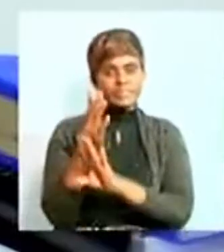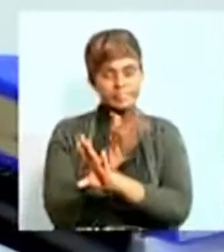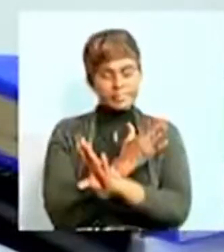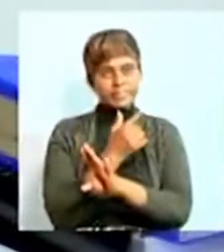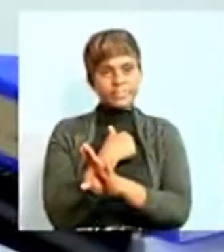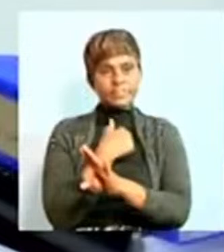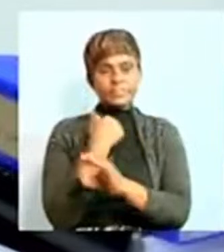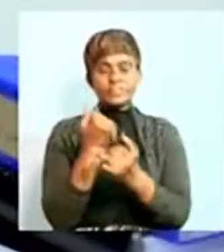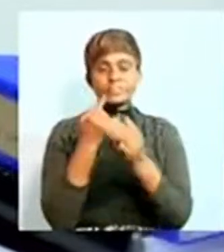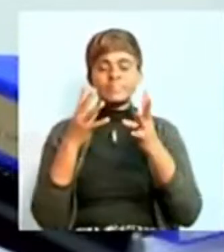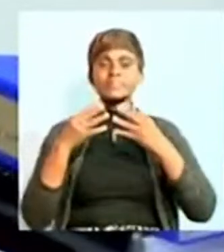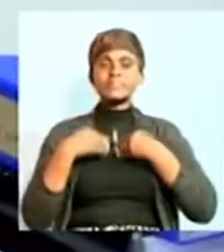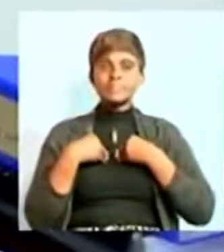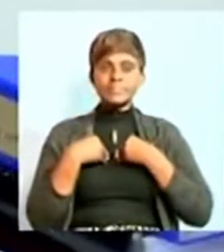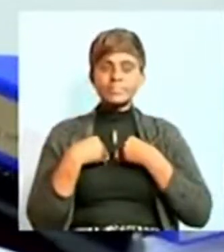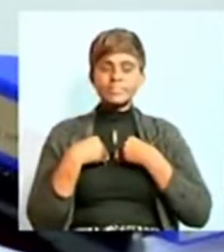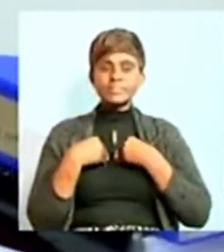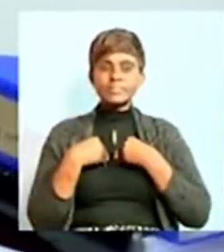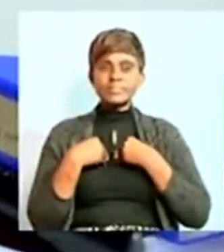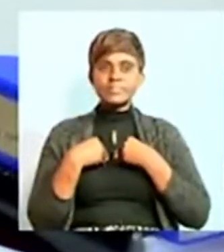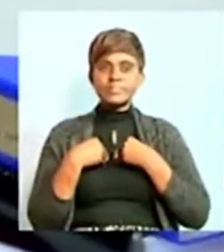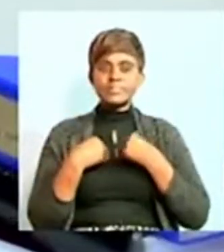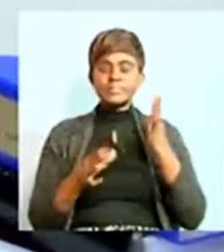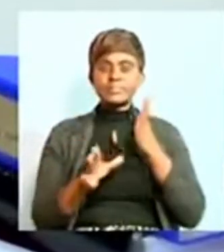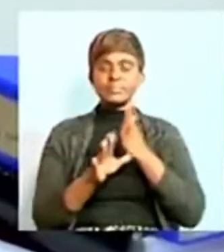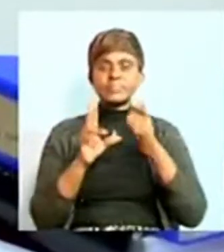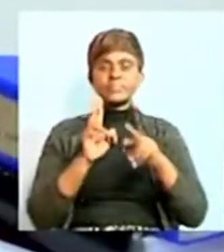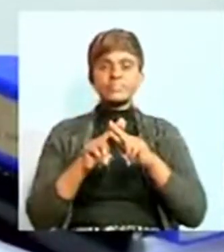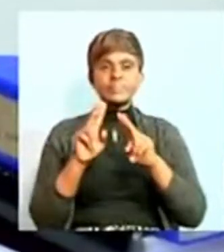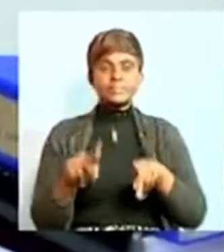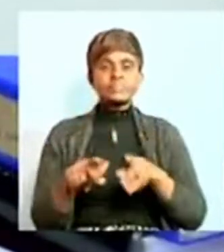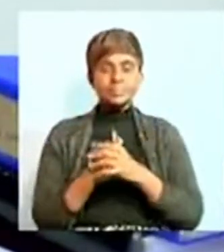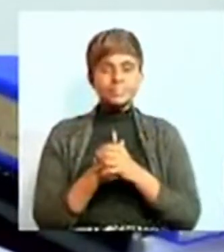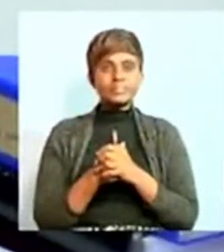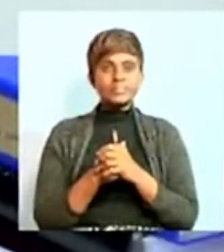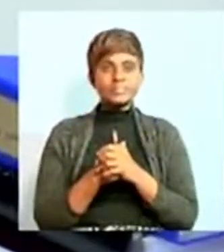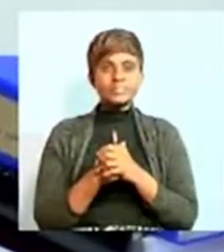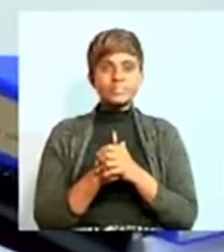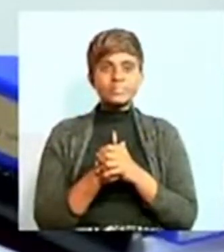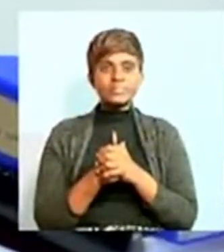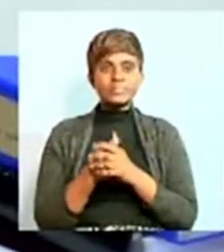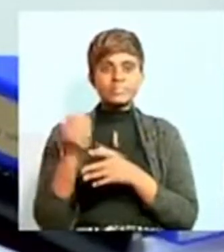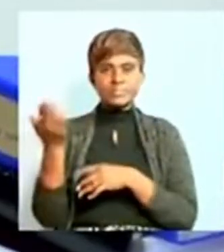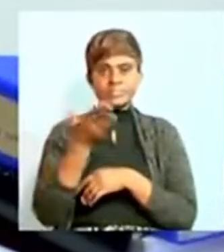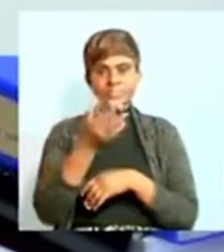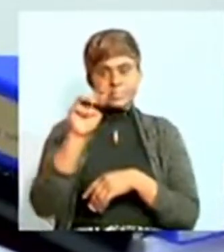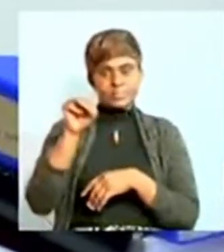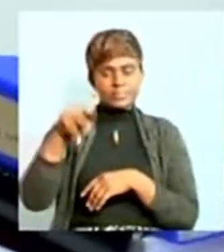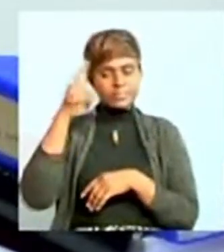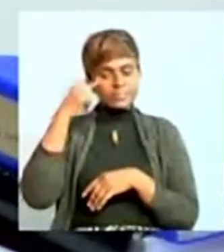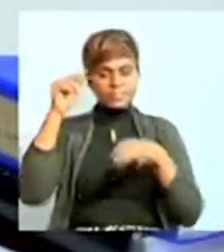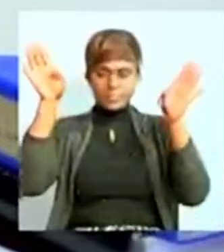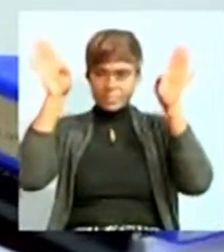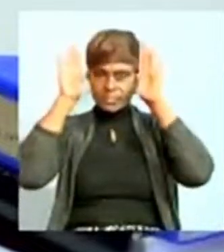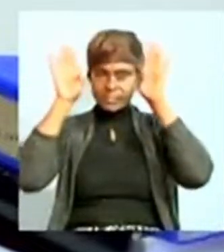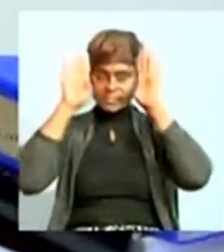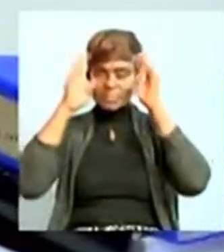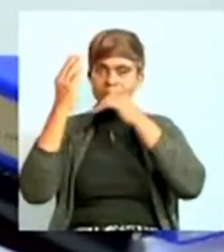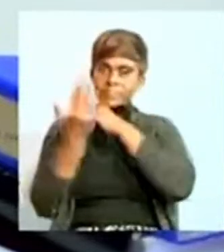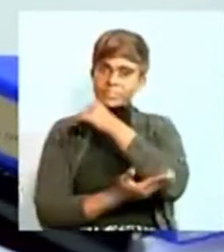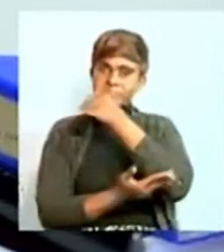I wish to acknowledge the presence of our Vice Chair, the Honorable Member for Kalulushi.